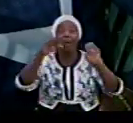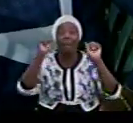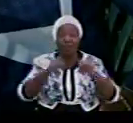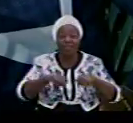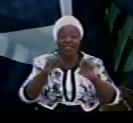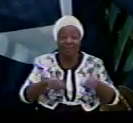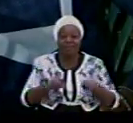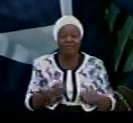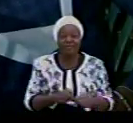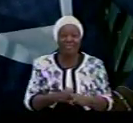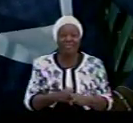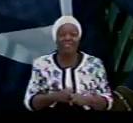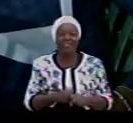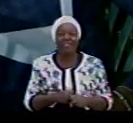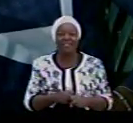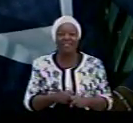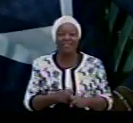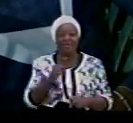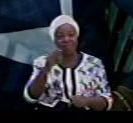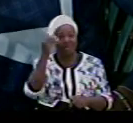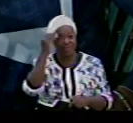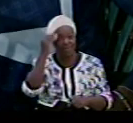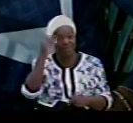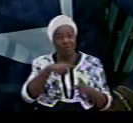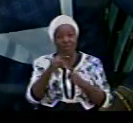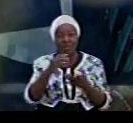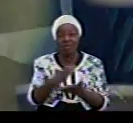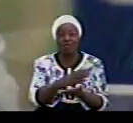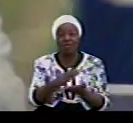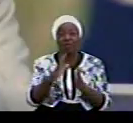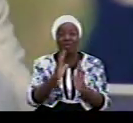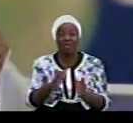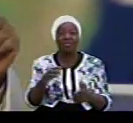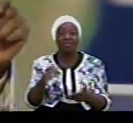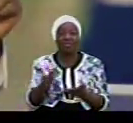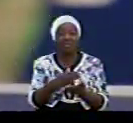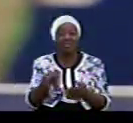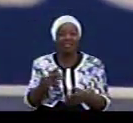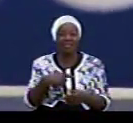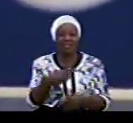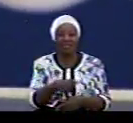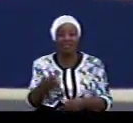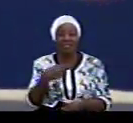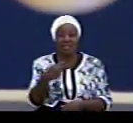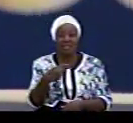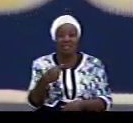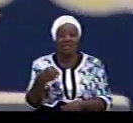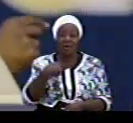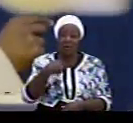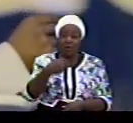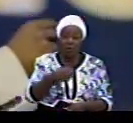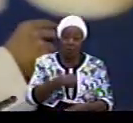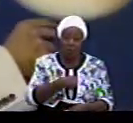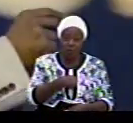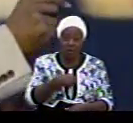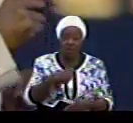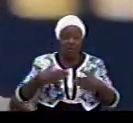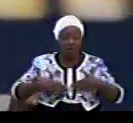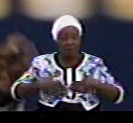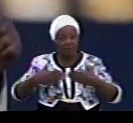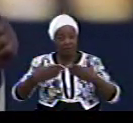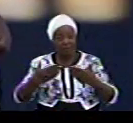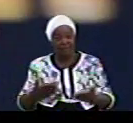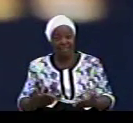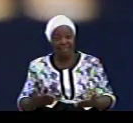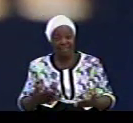You know, when the choir was singing, they said, we confess